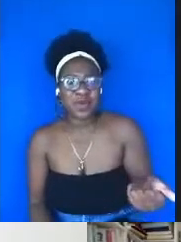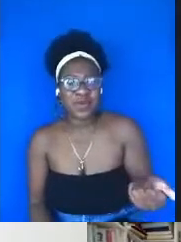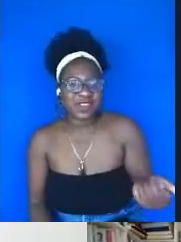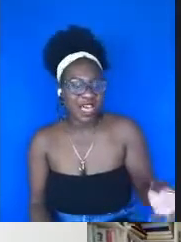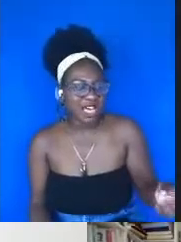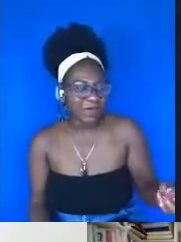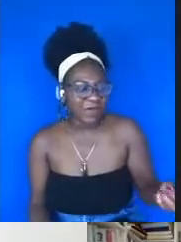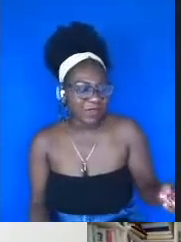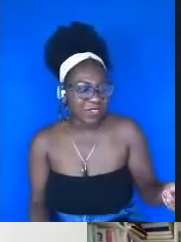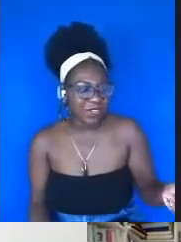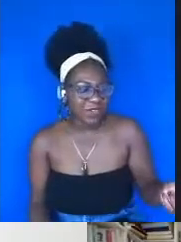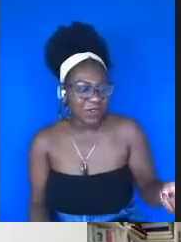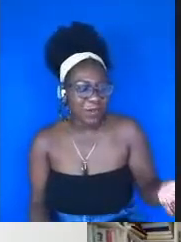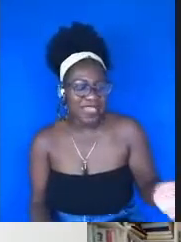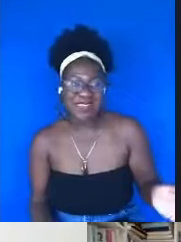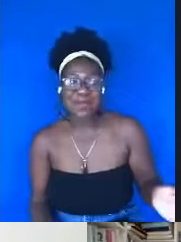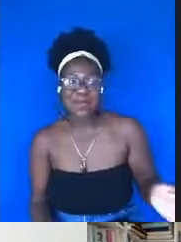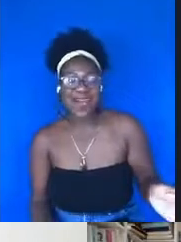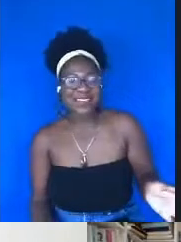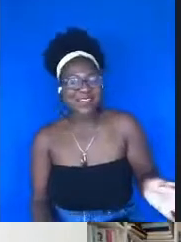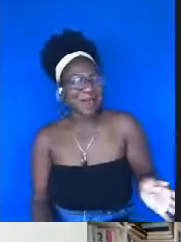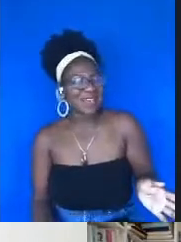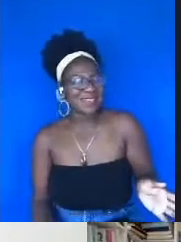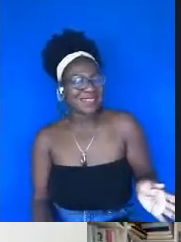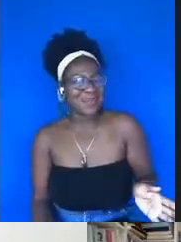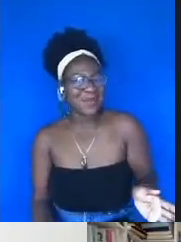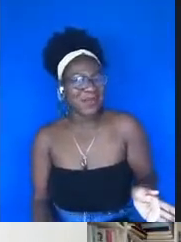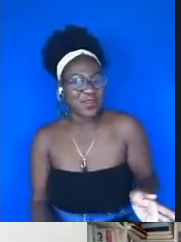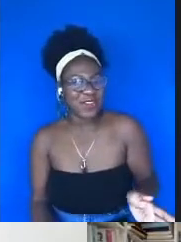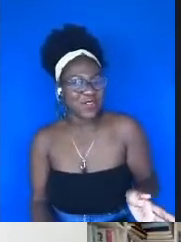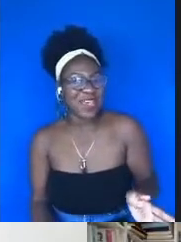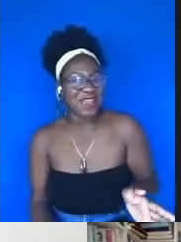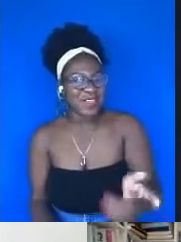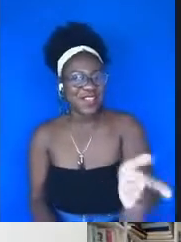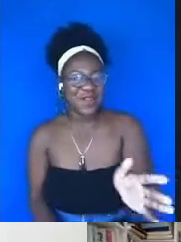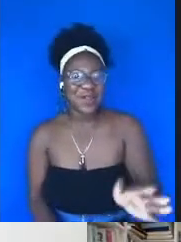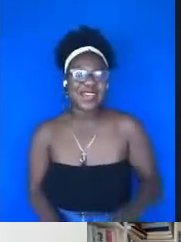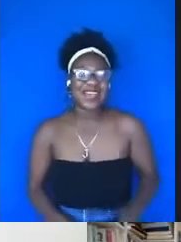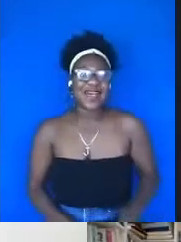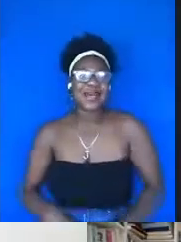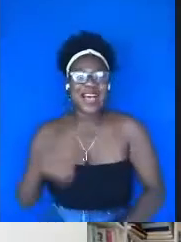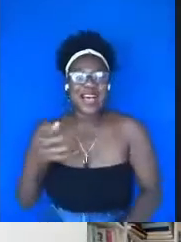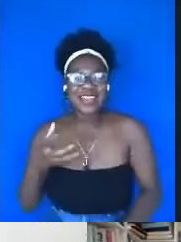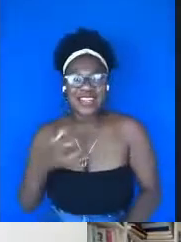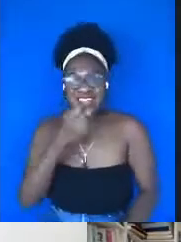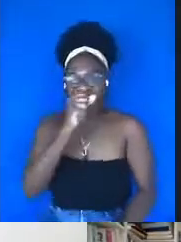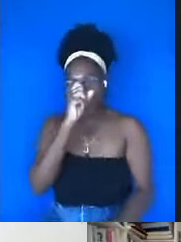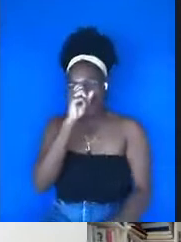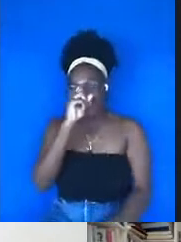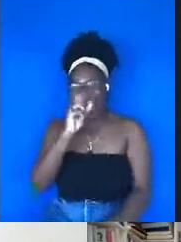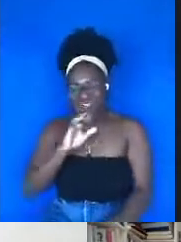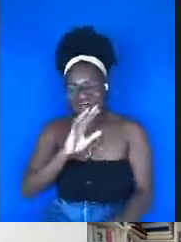Nina Simone's No Me Quiten Pas Mas. Oh, the French is bad. You feel me? But